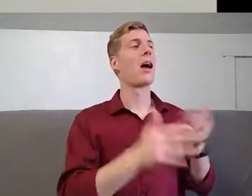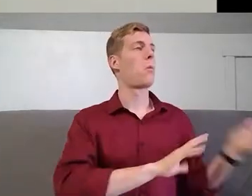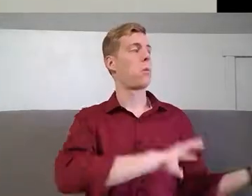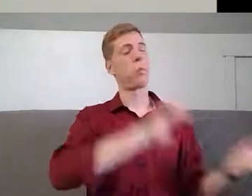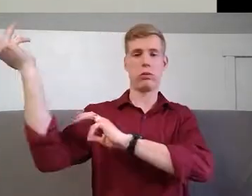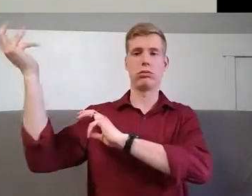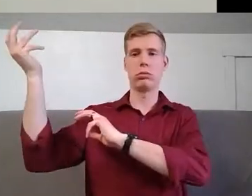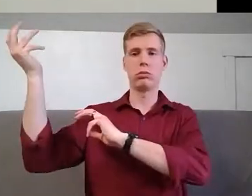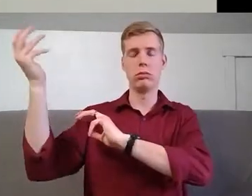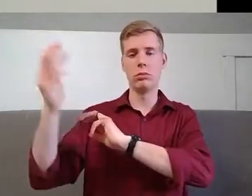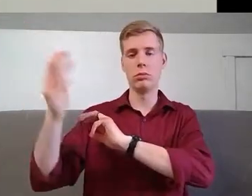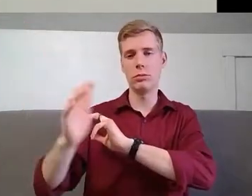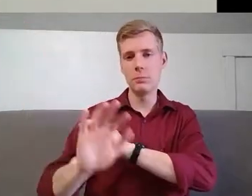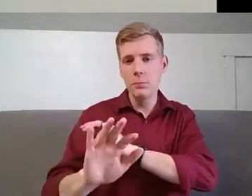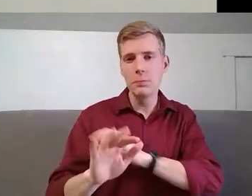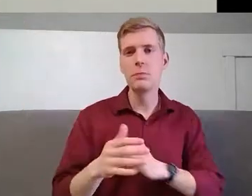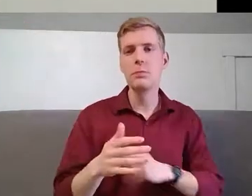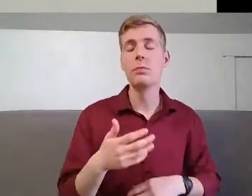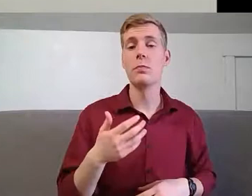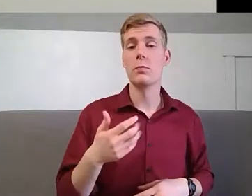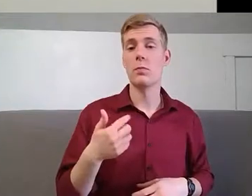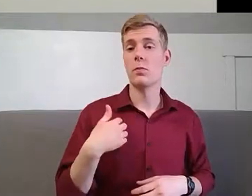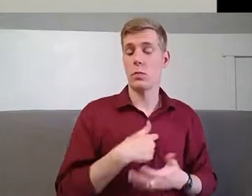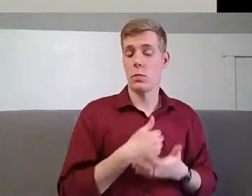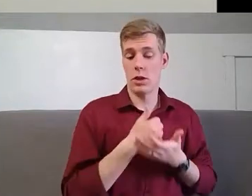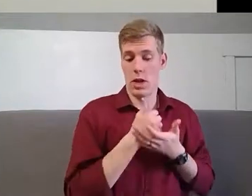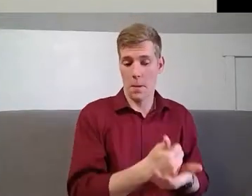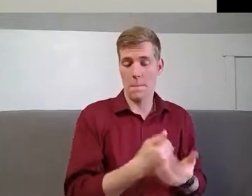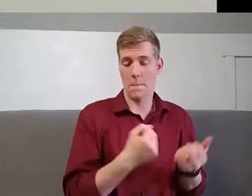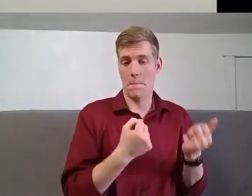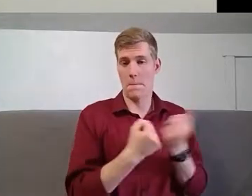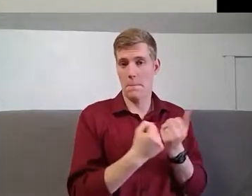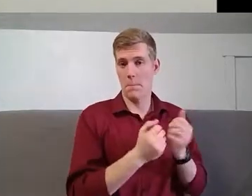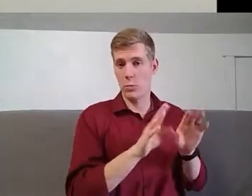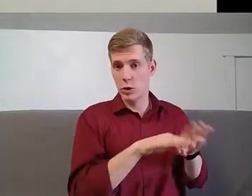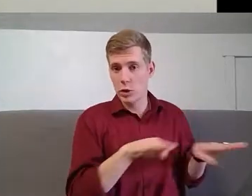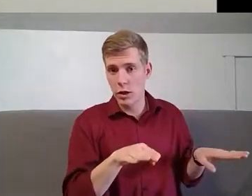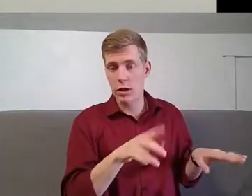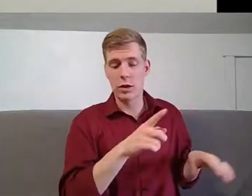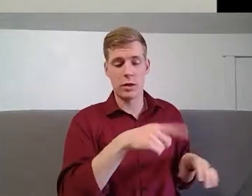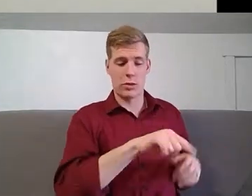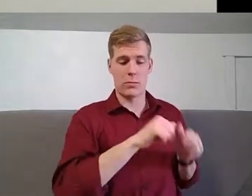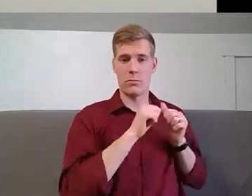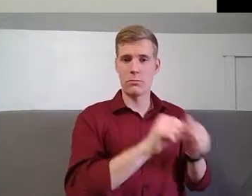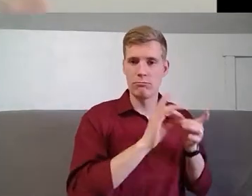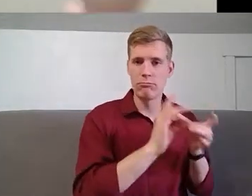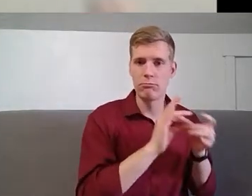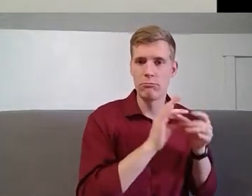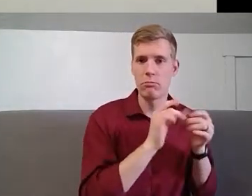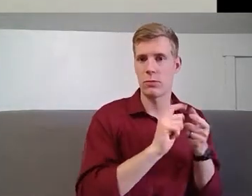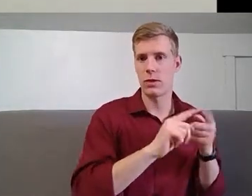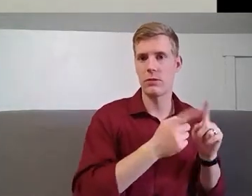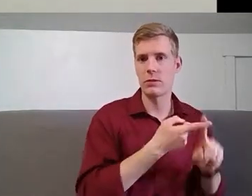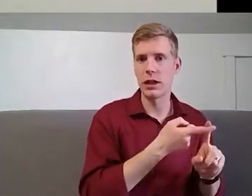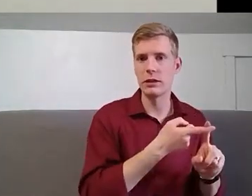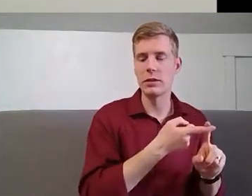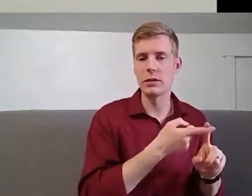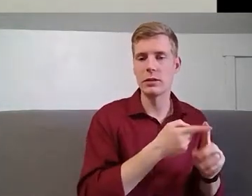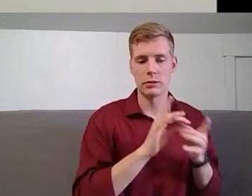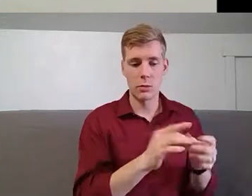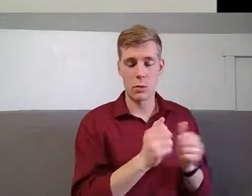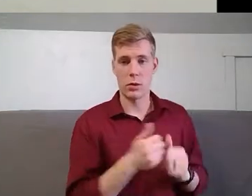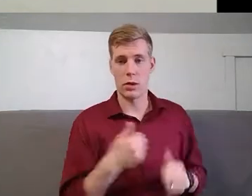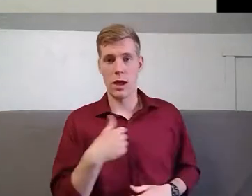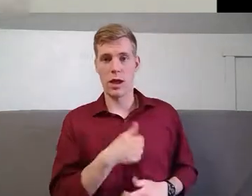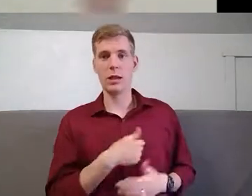up. So whatever we can do to support them in connecting with their friends and connecting with us in a